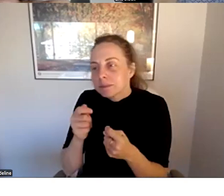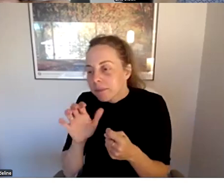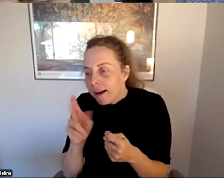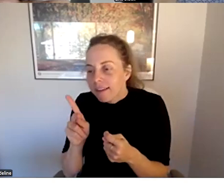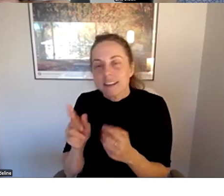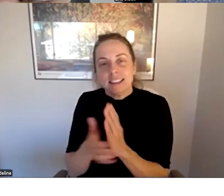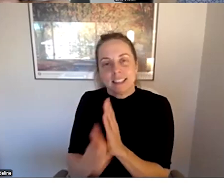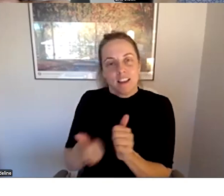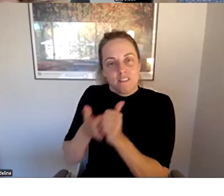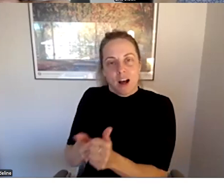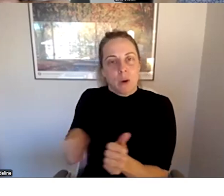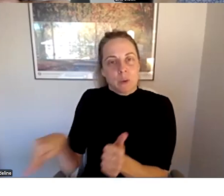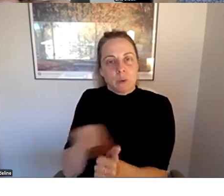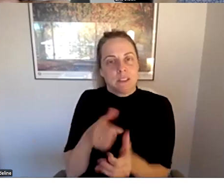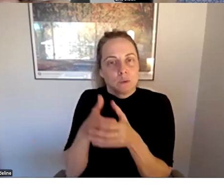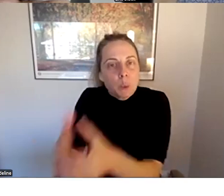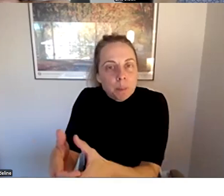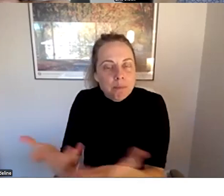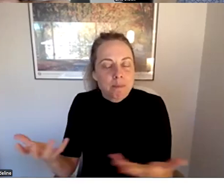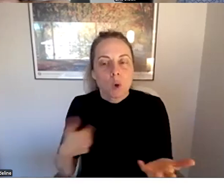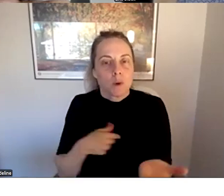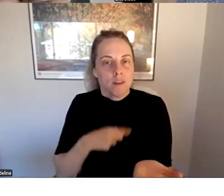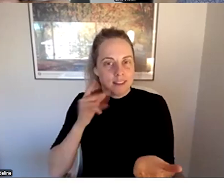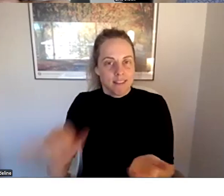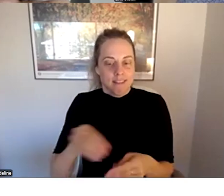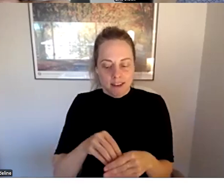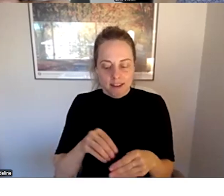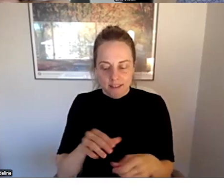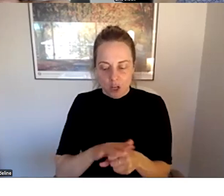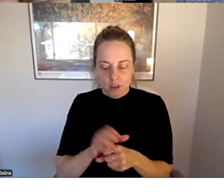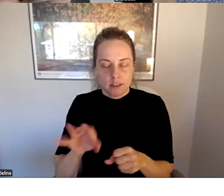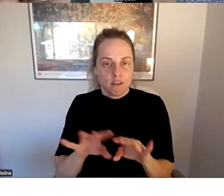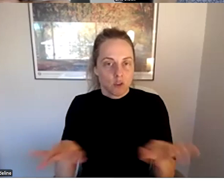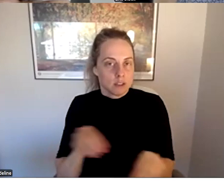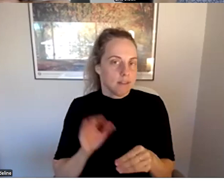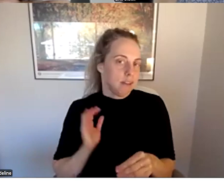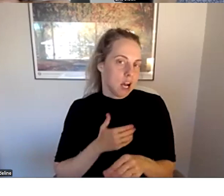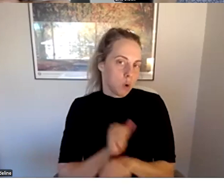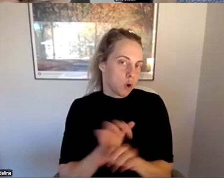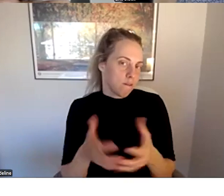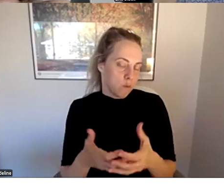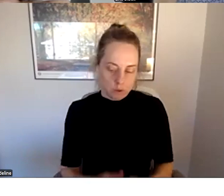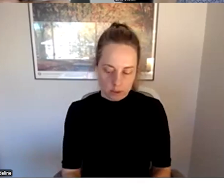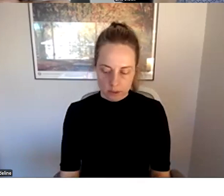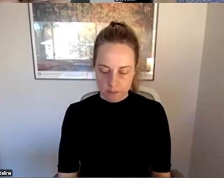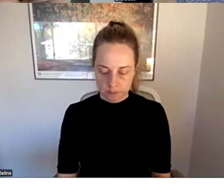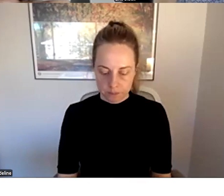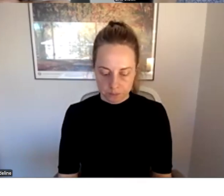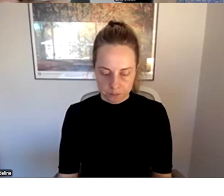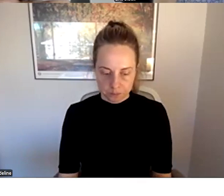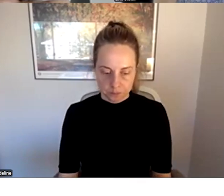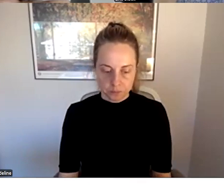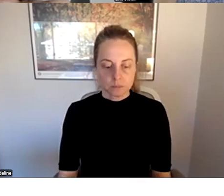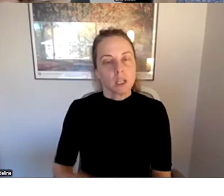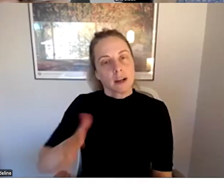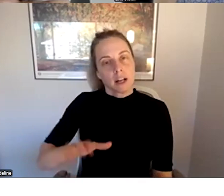different areas of diversity within our workforce. And it's kind of a powerful